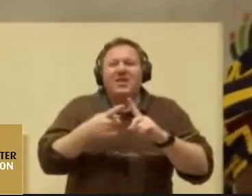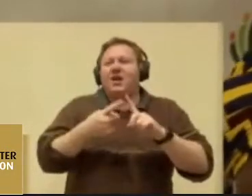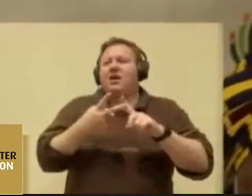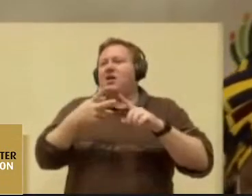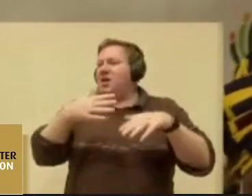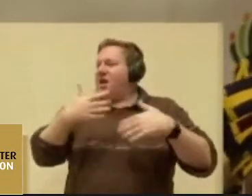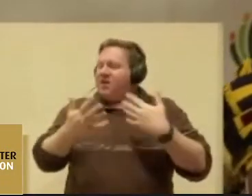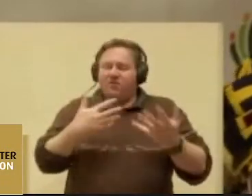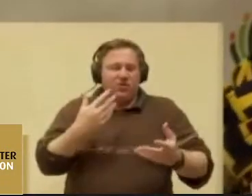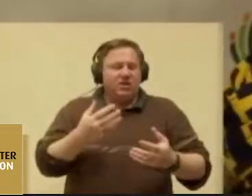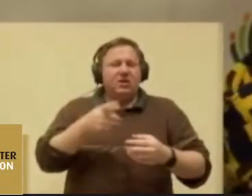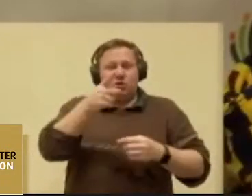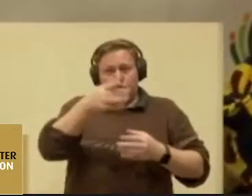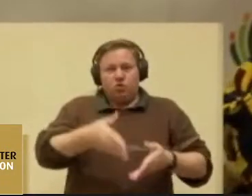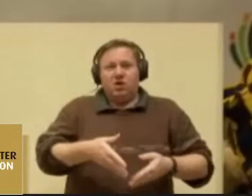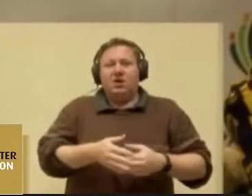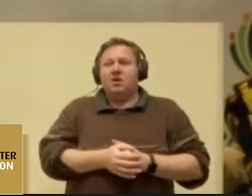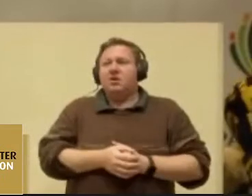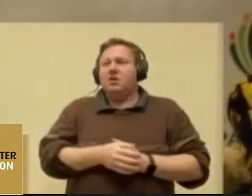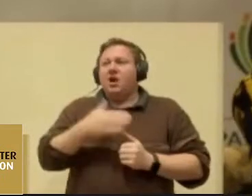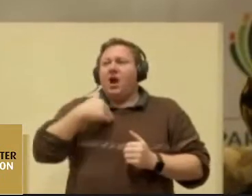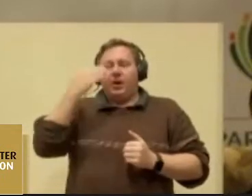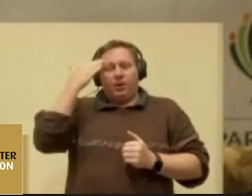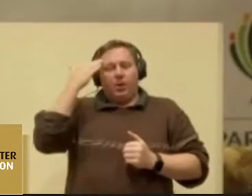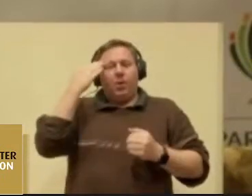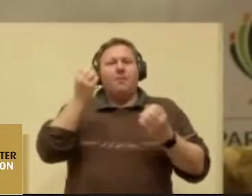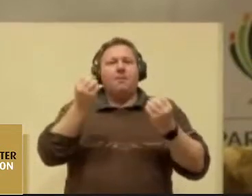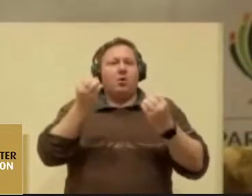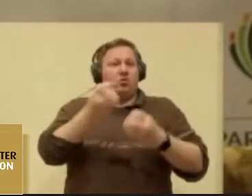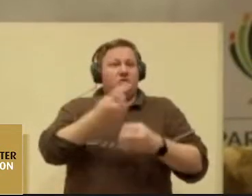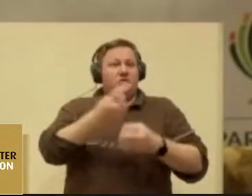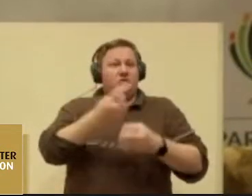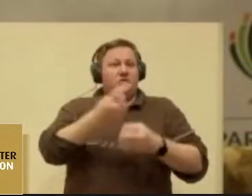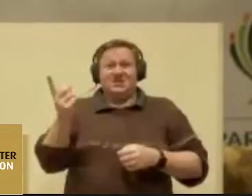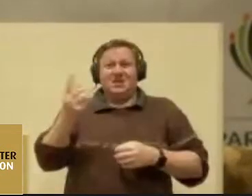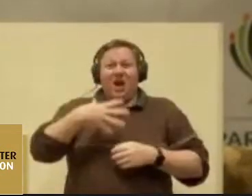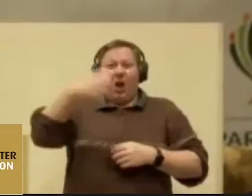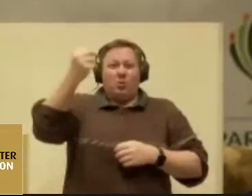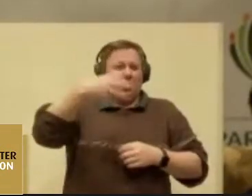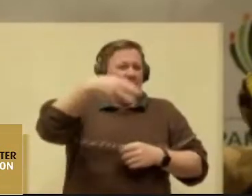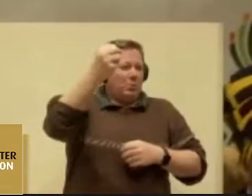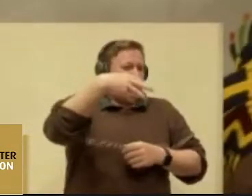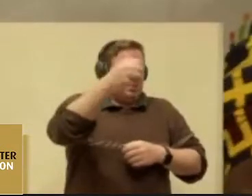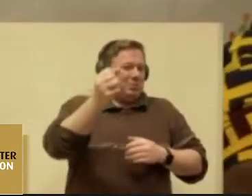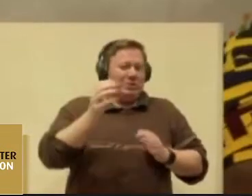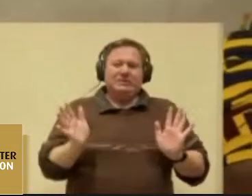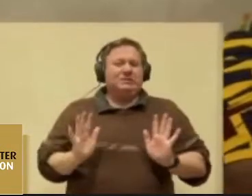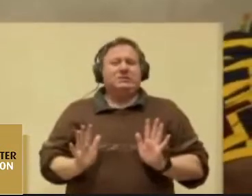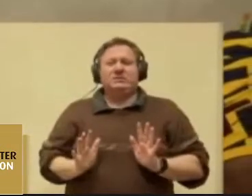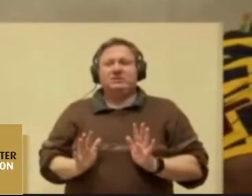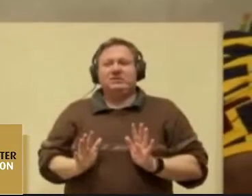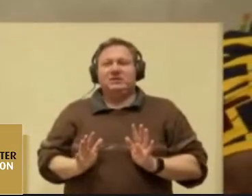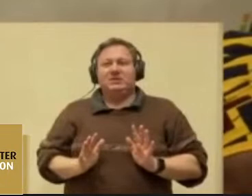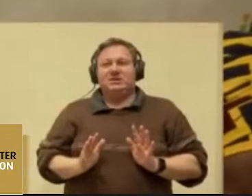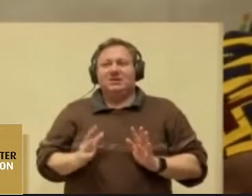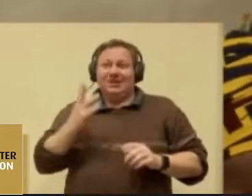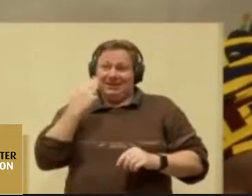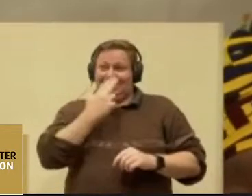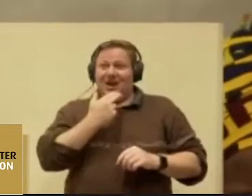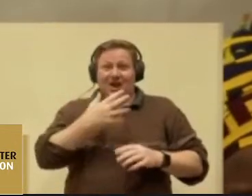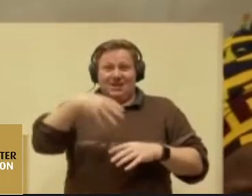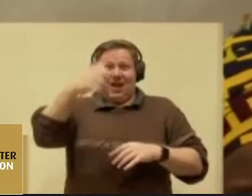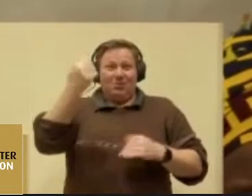everything you are here i know most of us doesn't go out usually and it's a very liquor outing